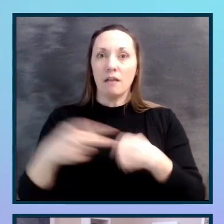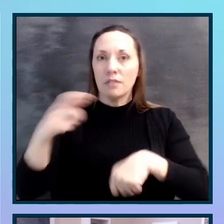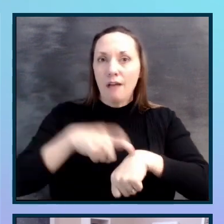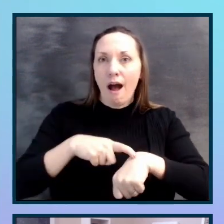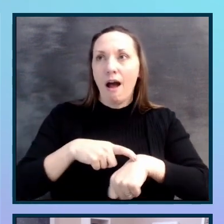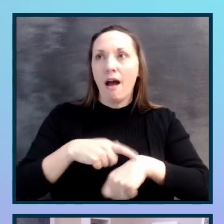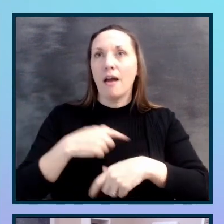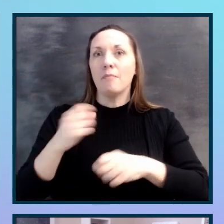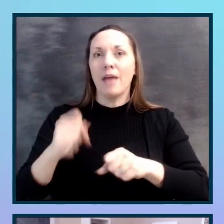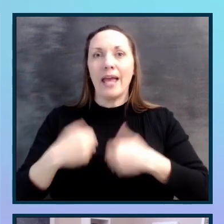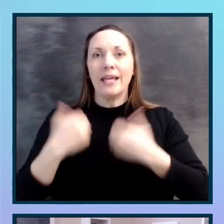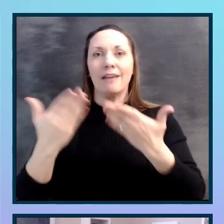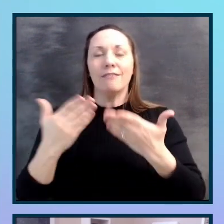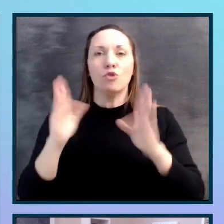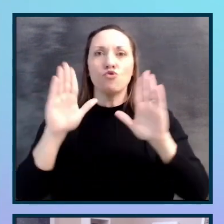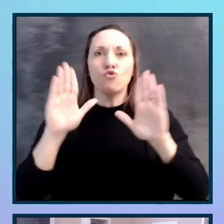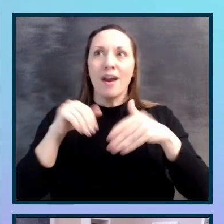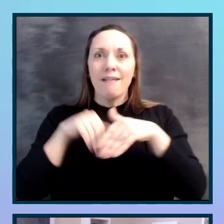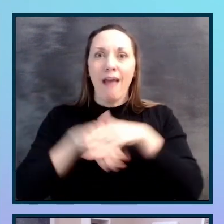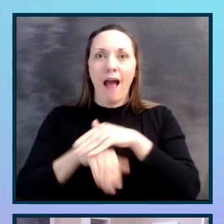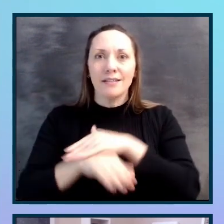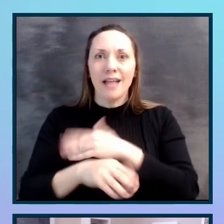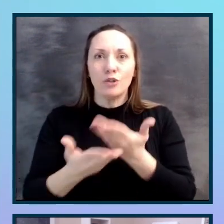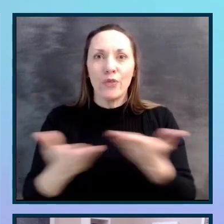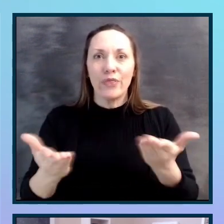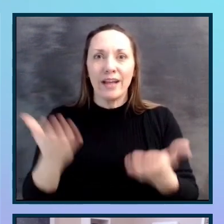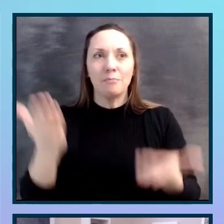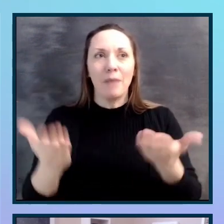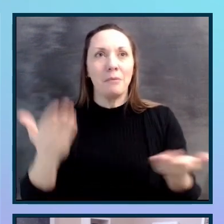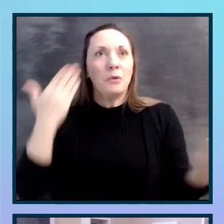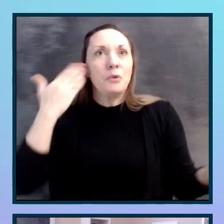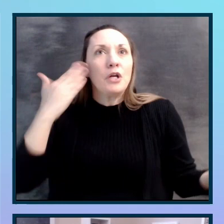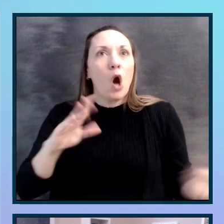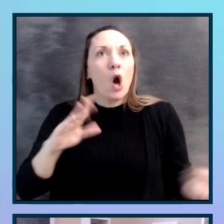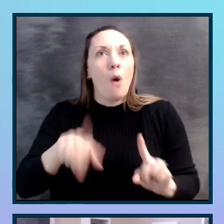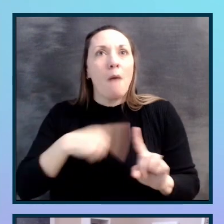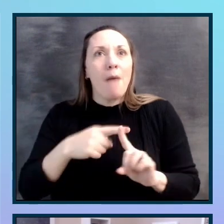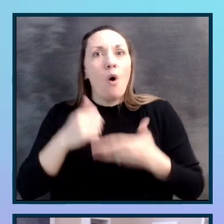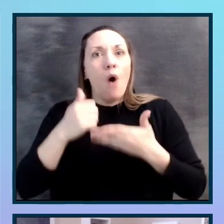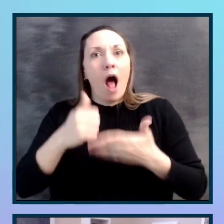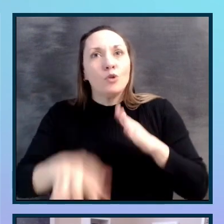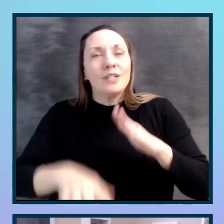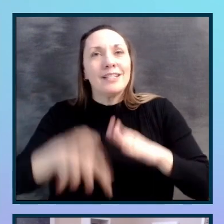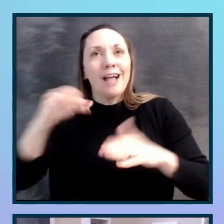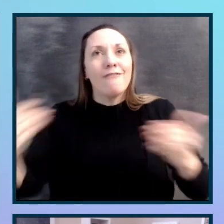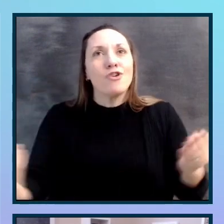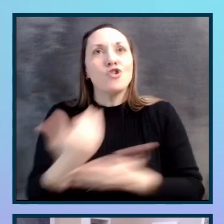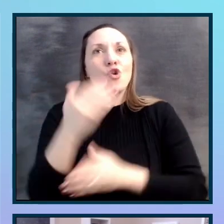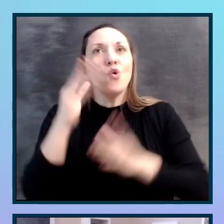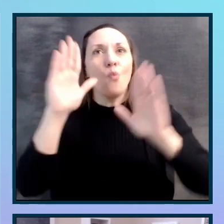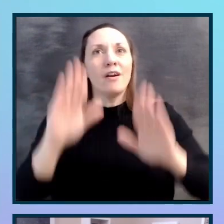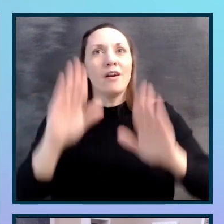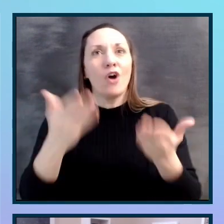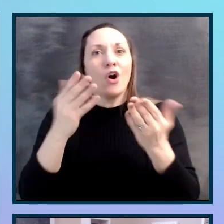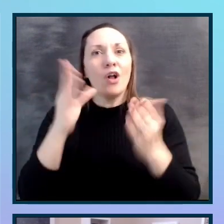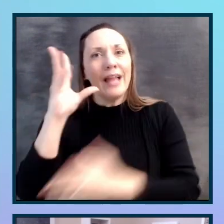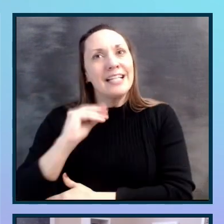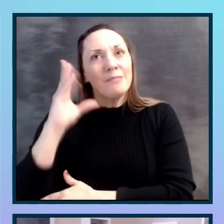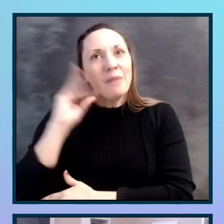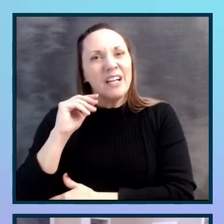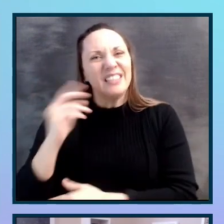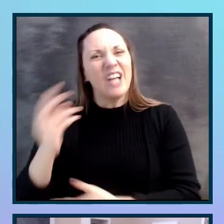that gives you great access to things that you may not have known about and helps you discover new and wonderful experiences,